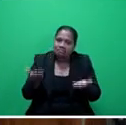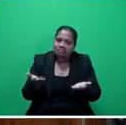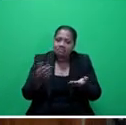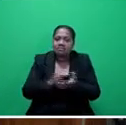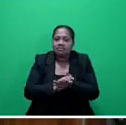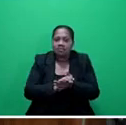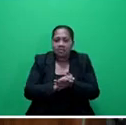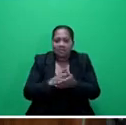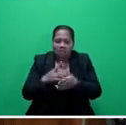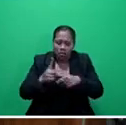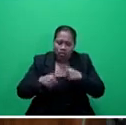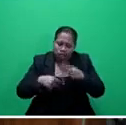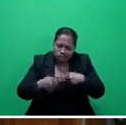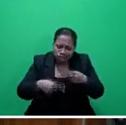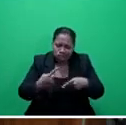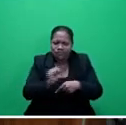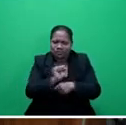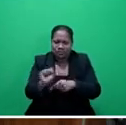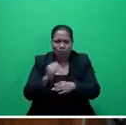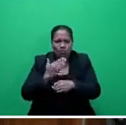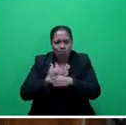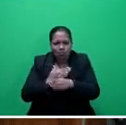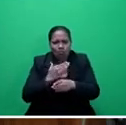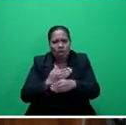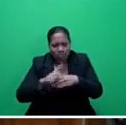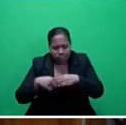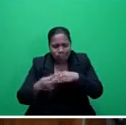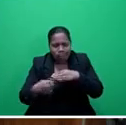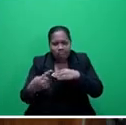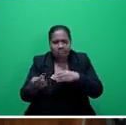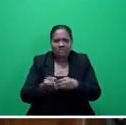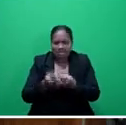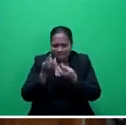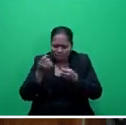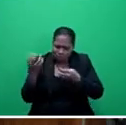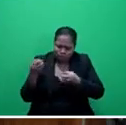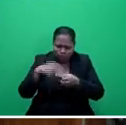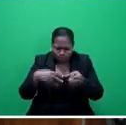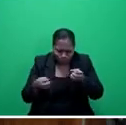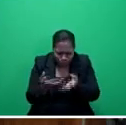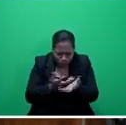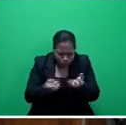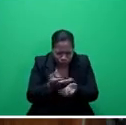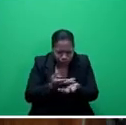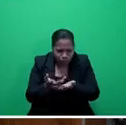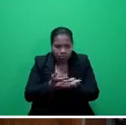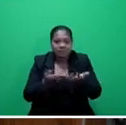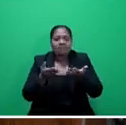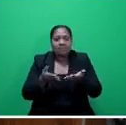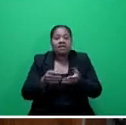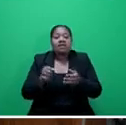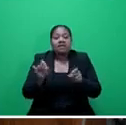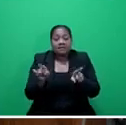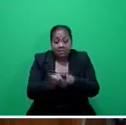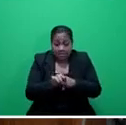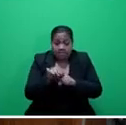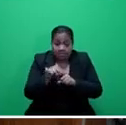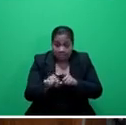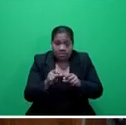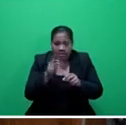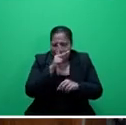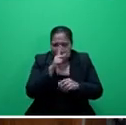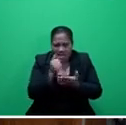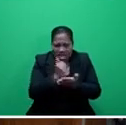ongoing diligence in their work through the details. In particular, I thank opposition MPs of Public Accounts Committee for